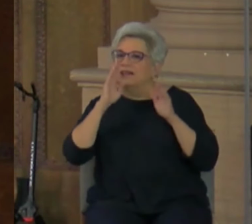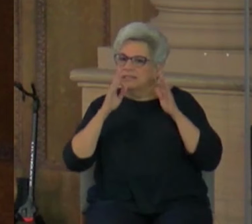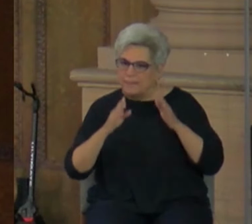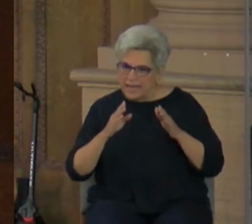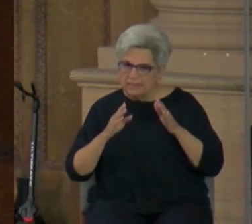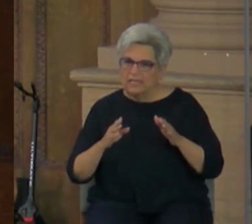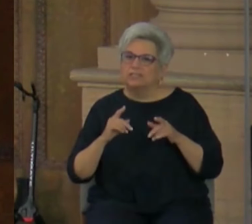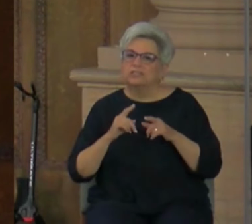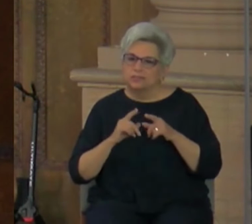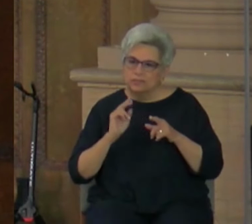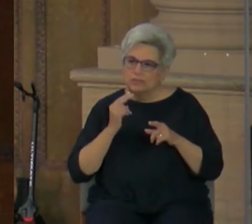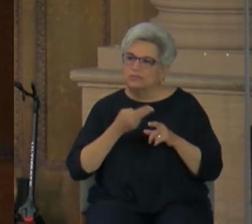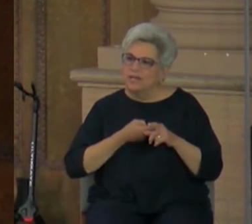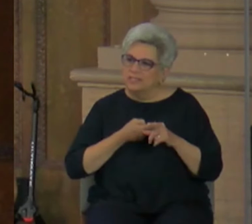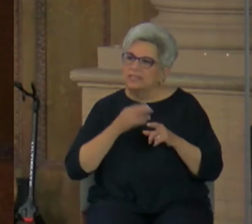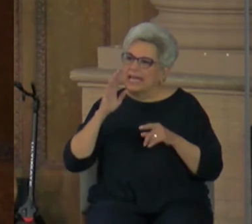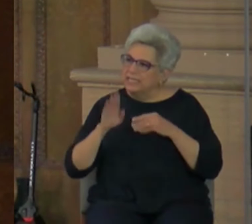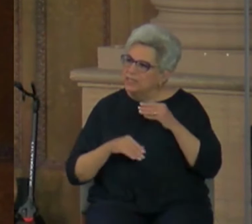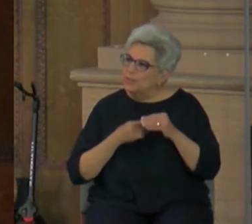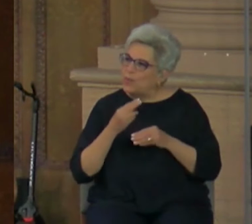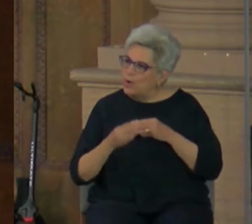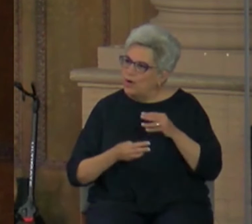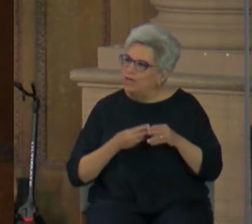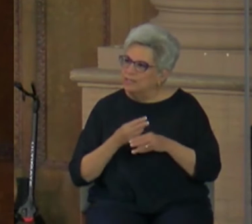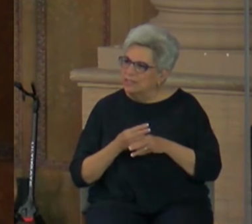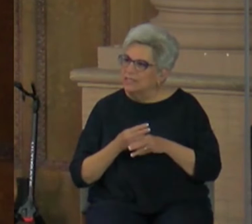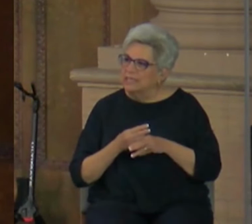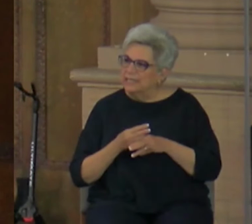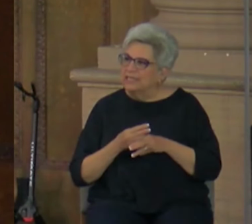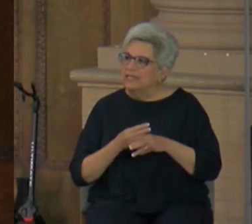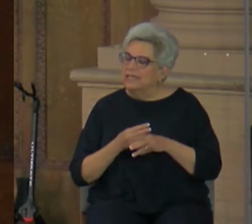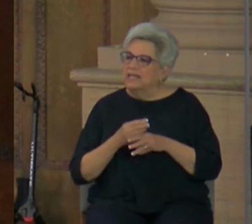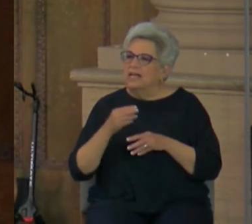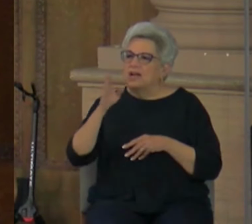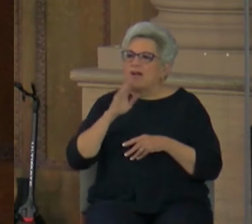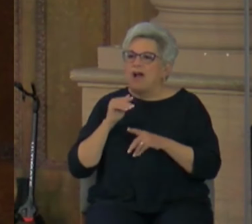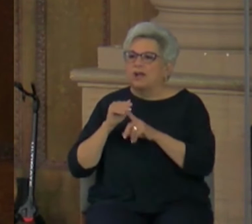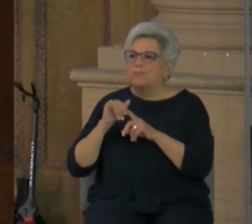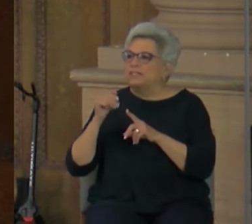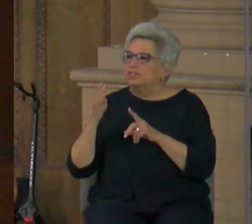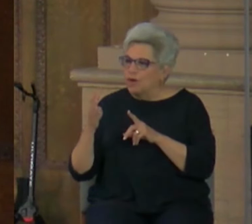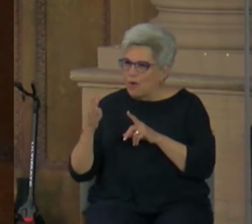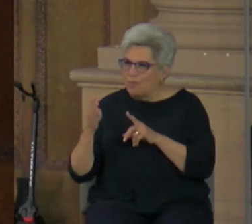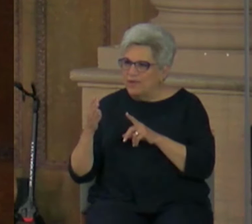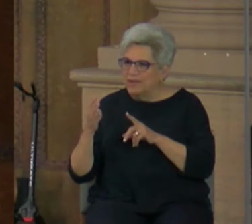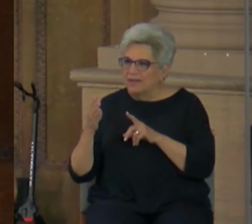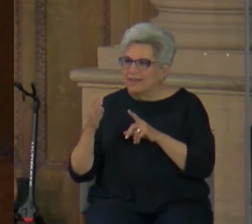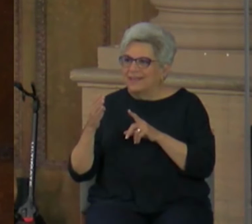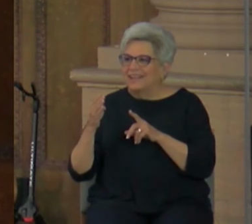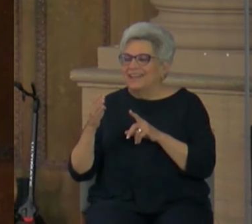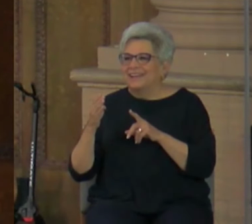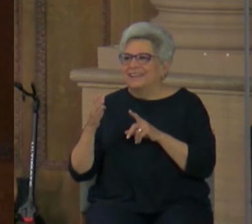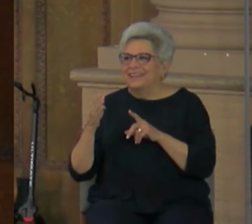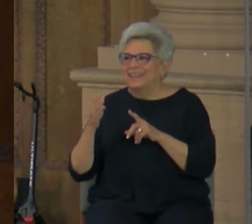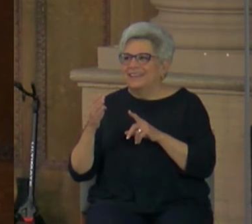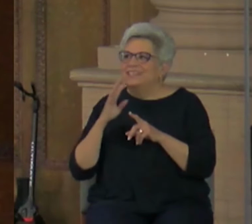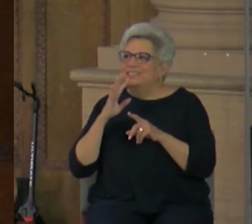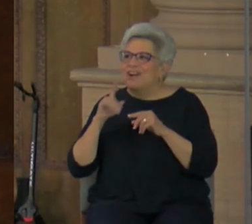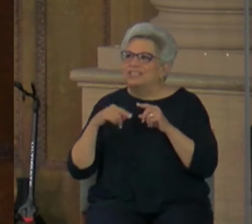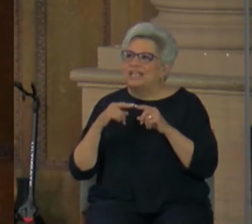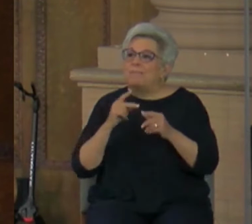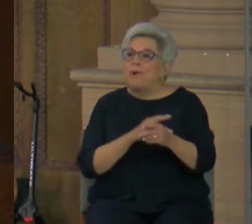And God reminds Job of how much wisdom and care must go into making and sustaining everything by taking him on this tour of creation.